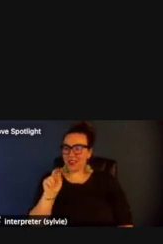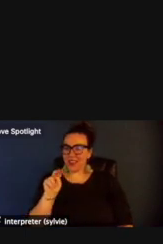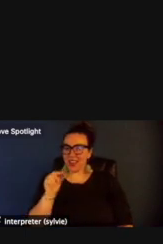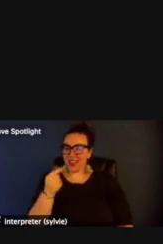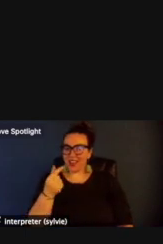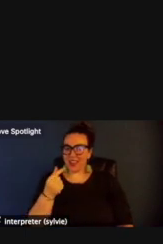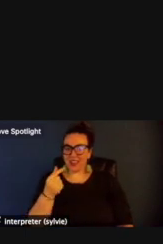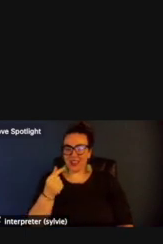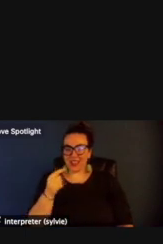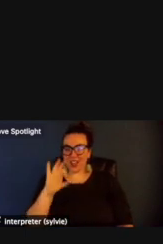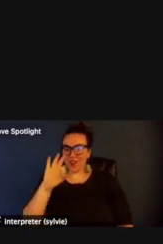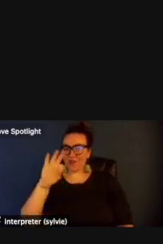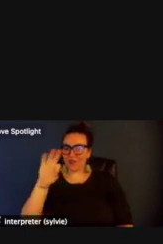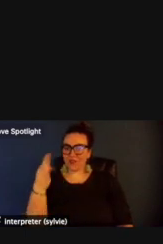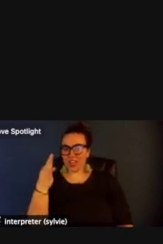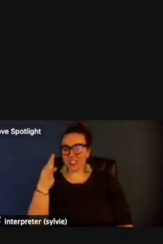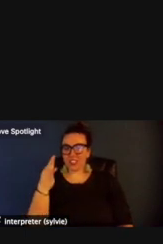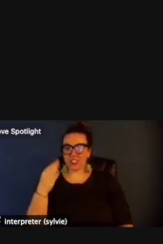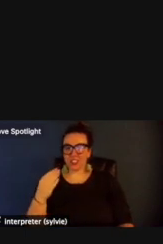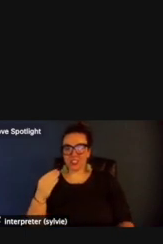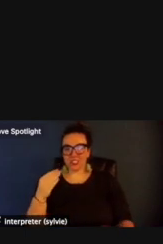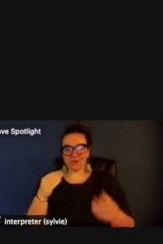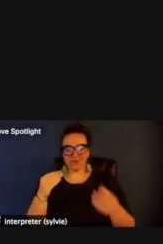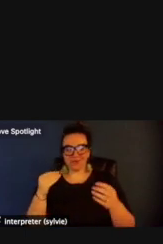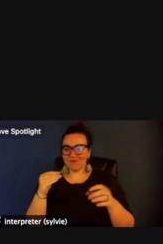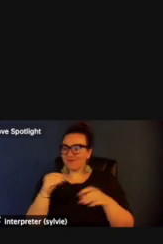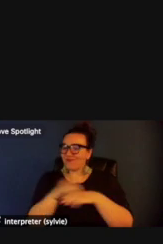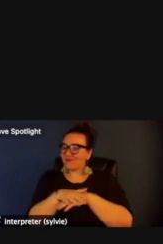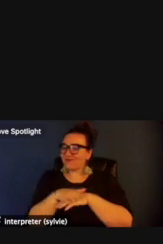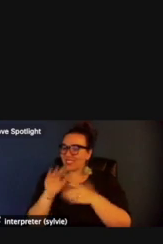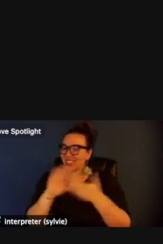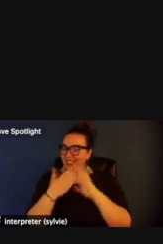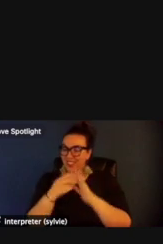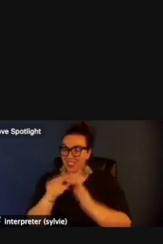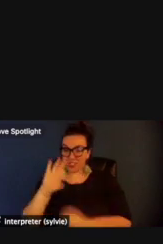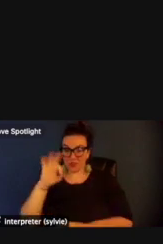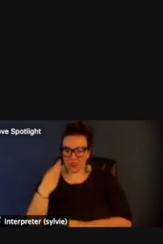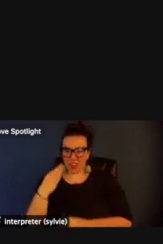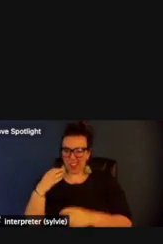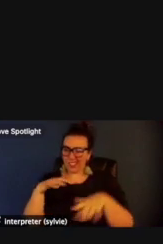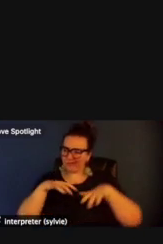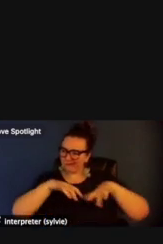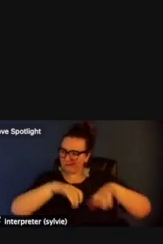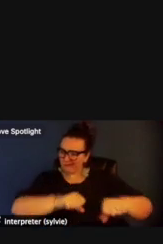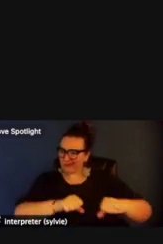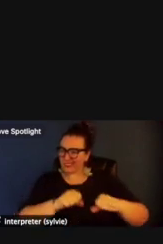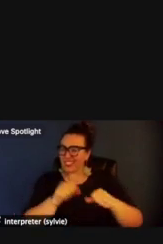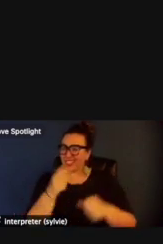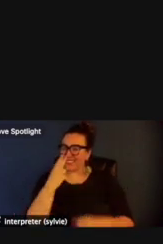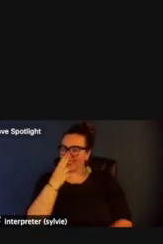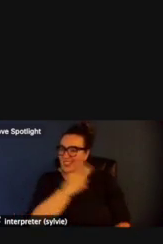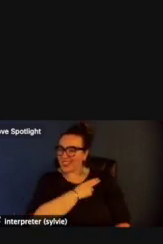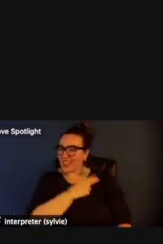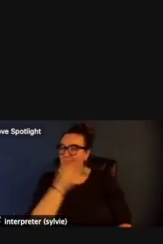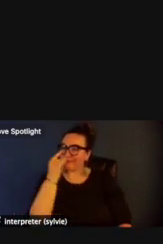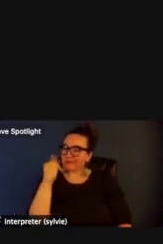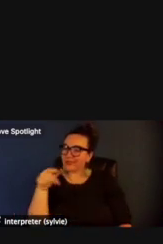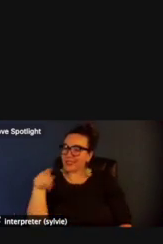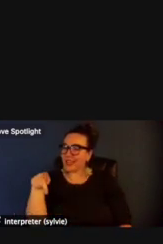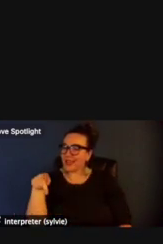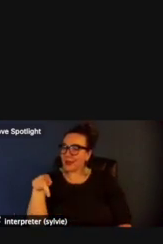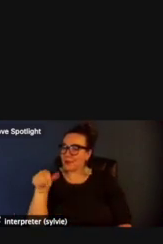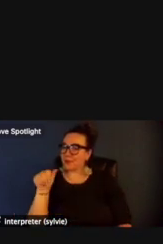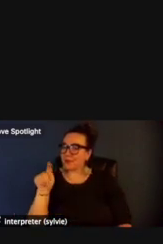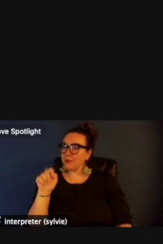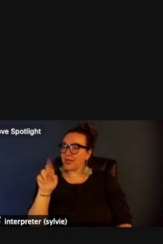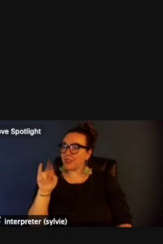a French influenced village. So the French had a big influence in Vietnam. They have very good pastry there that comes from that. And they also